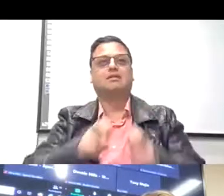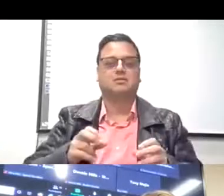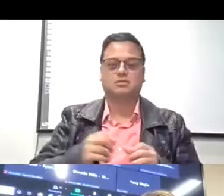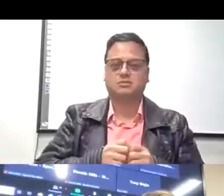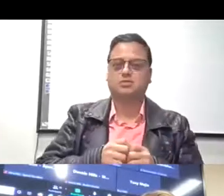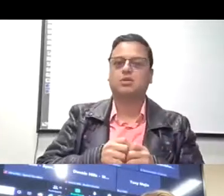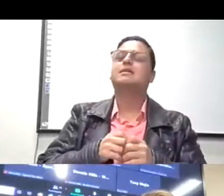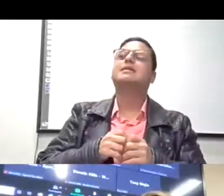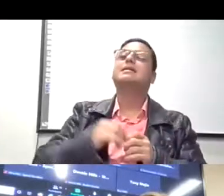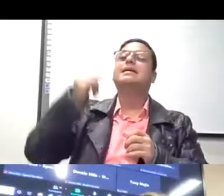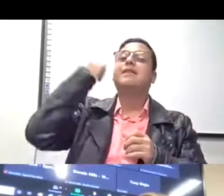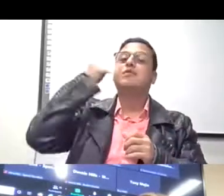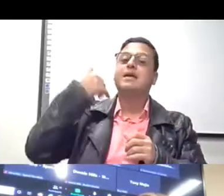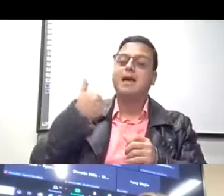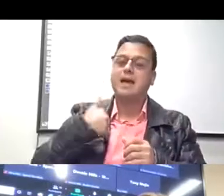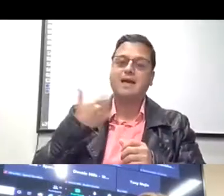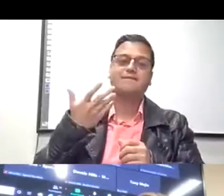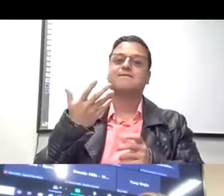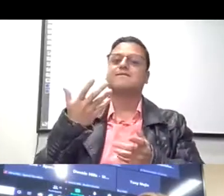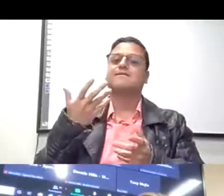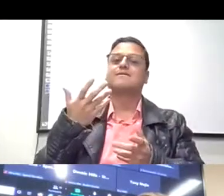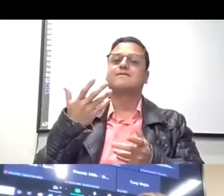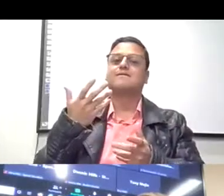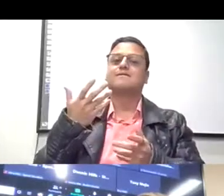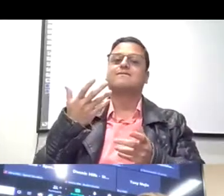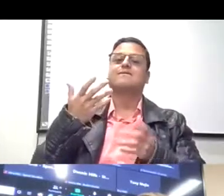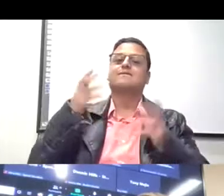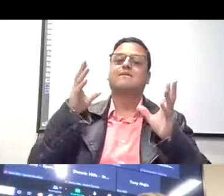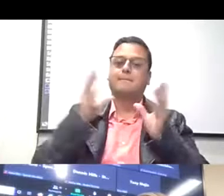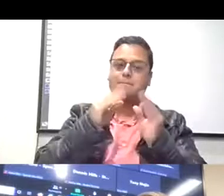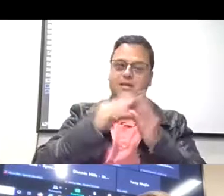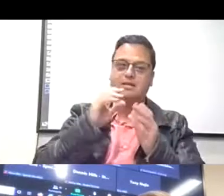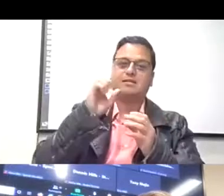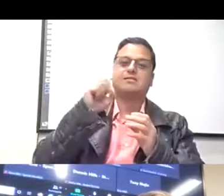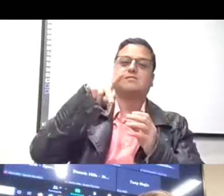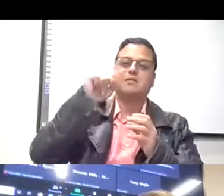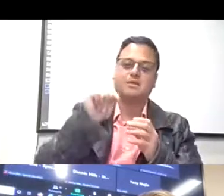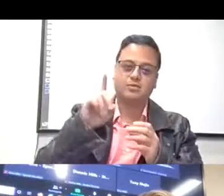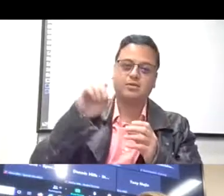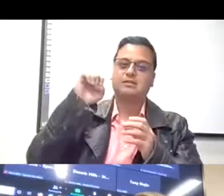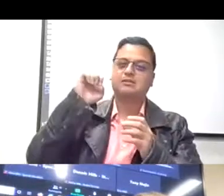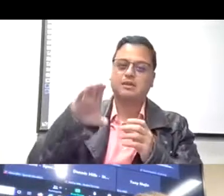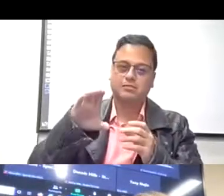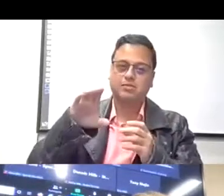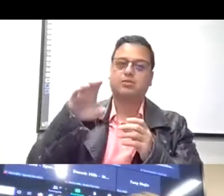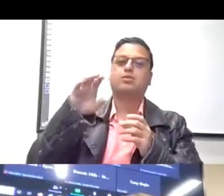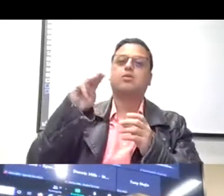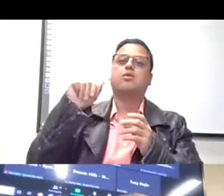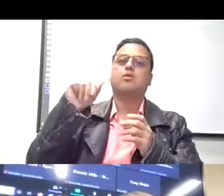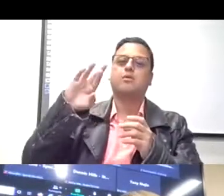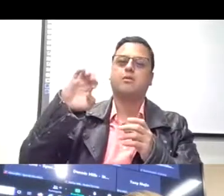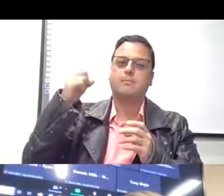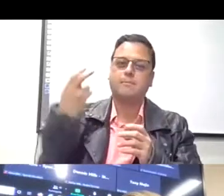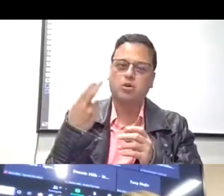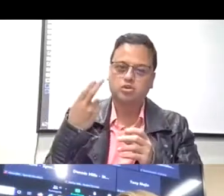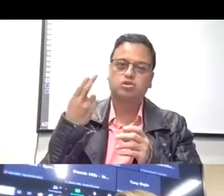So if we have a formative in September, a formative in December, a formative in March, or, you